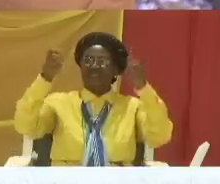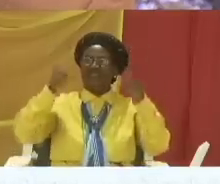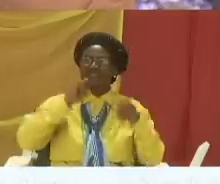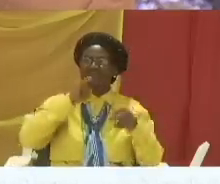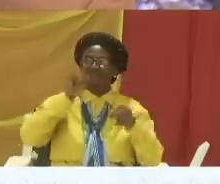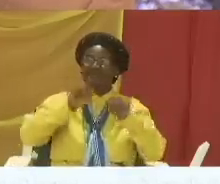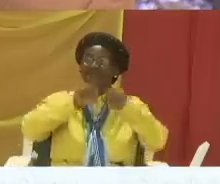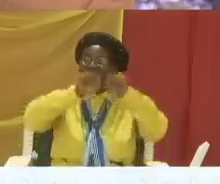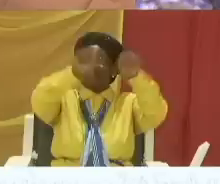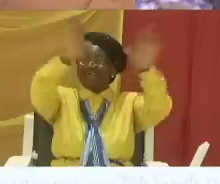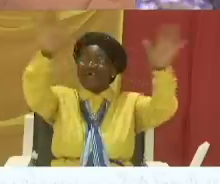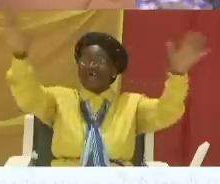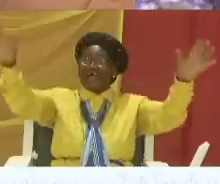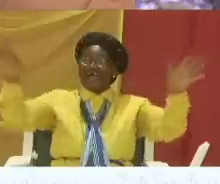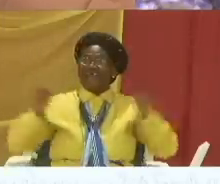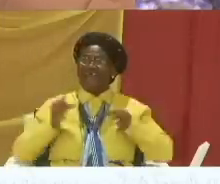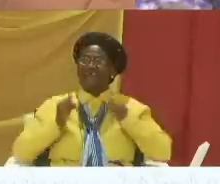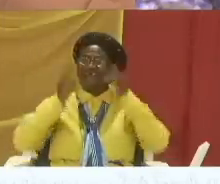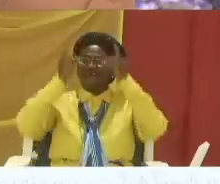Shine Forth.